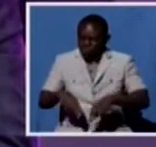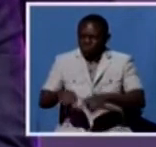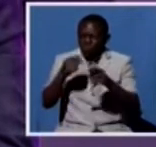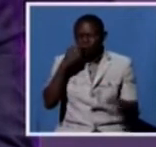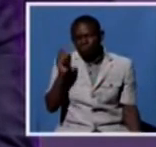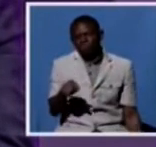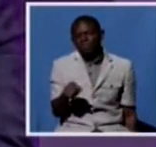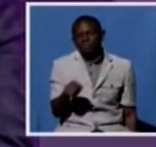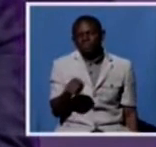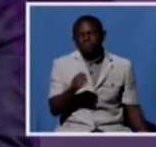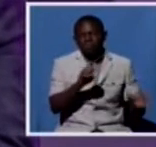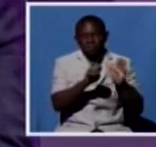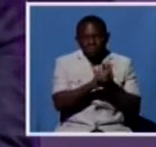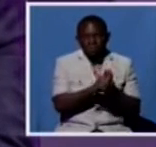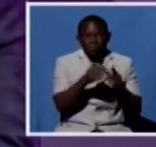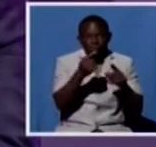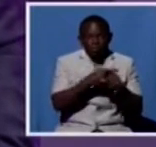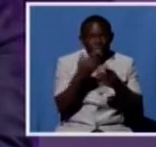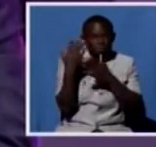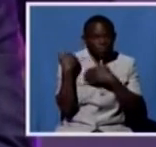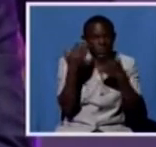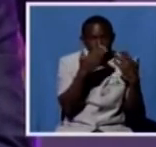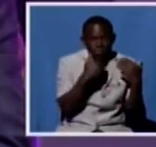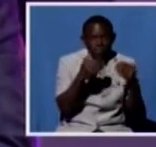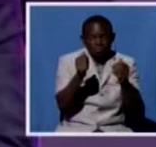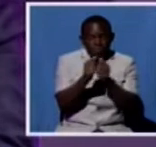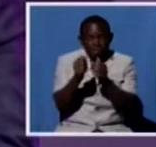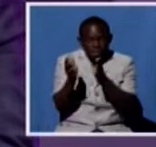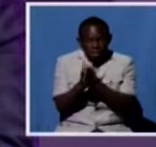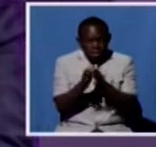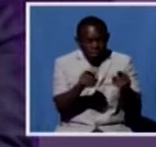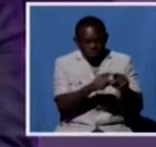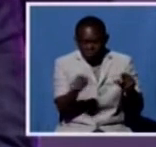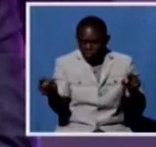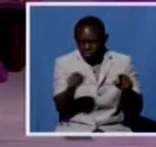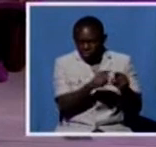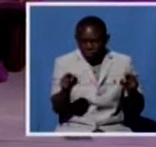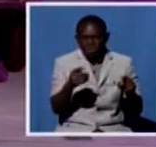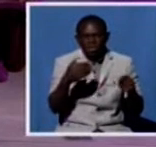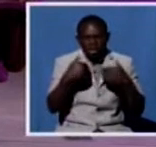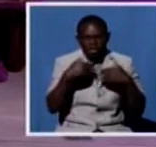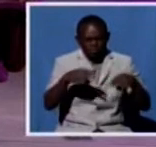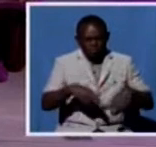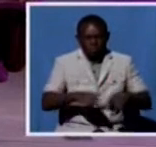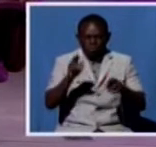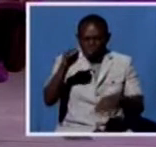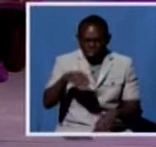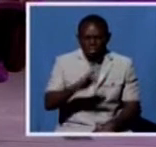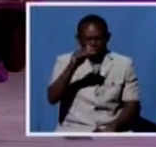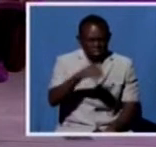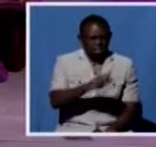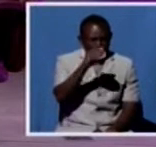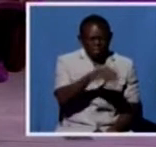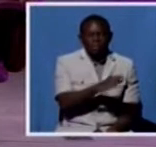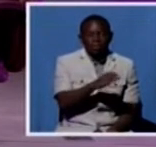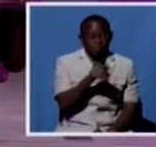were potholes, you've noticed in the last maybe 2 months there have been accelerated activities in terms of maintenance. If you